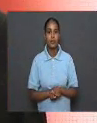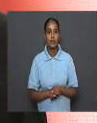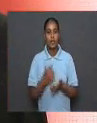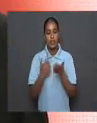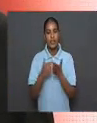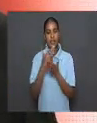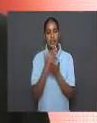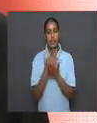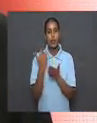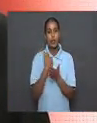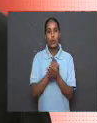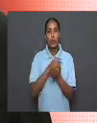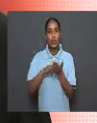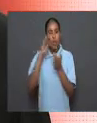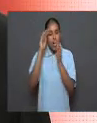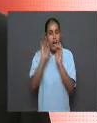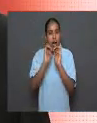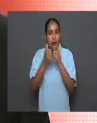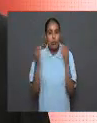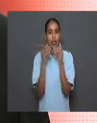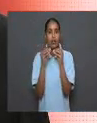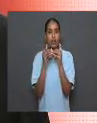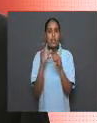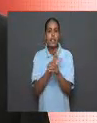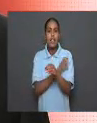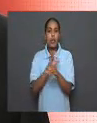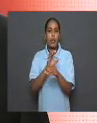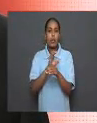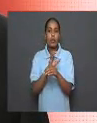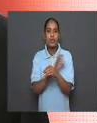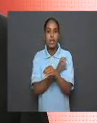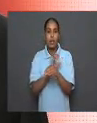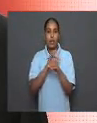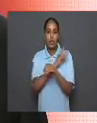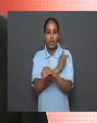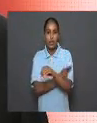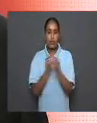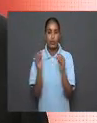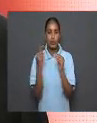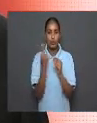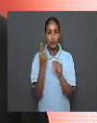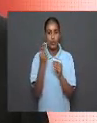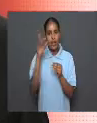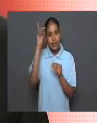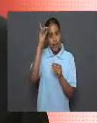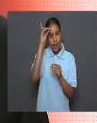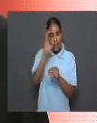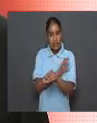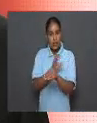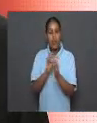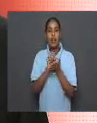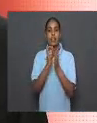In this lesson, we learned how to calculate cell potential using a Daniell cell as